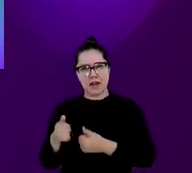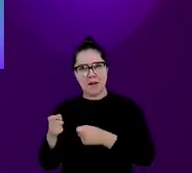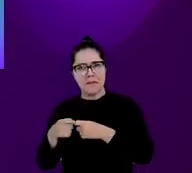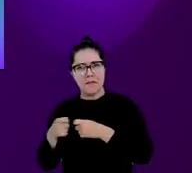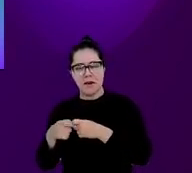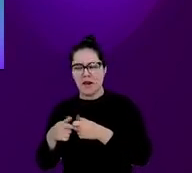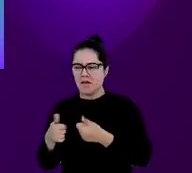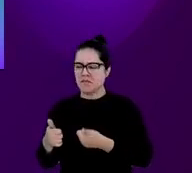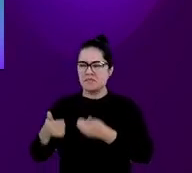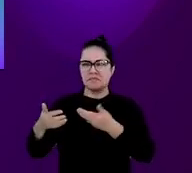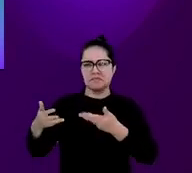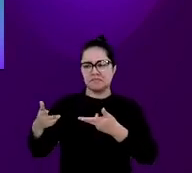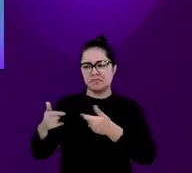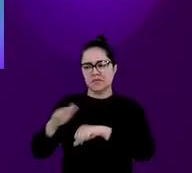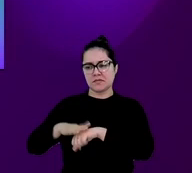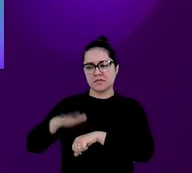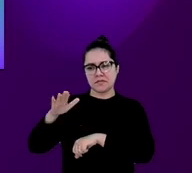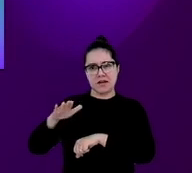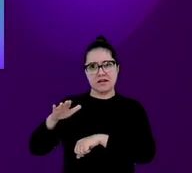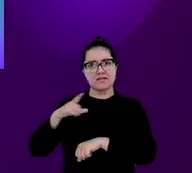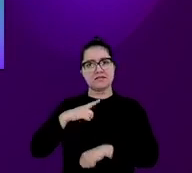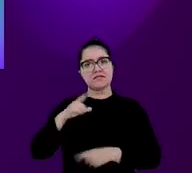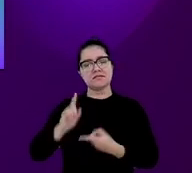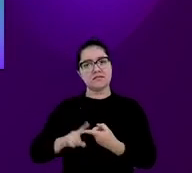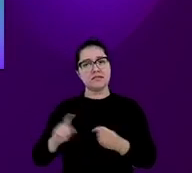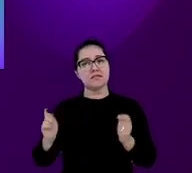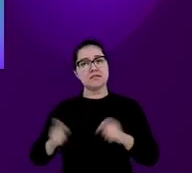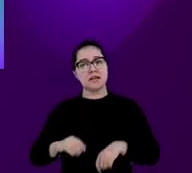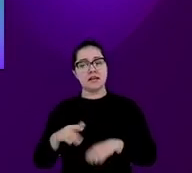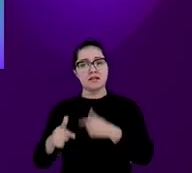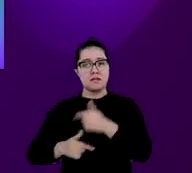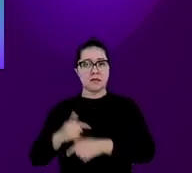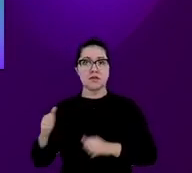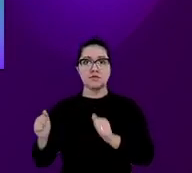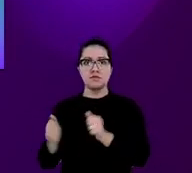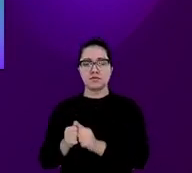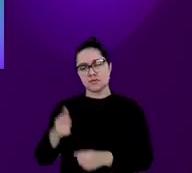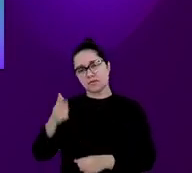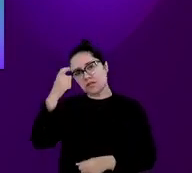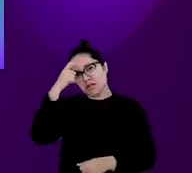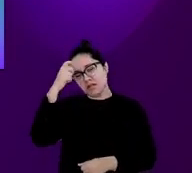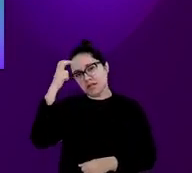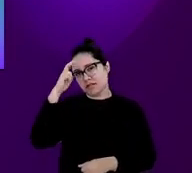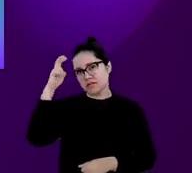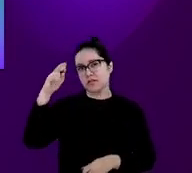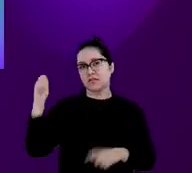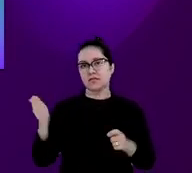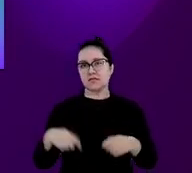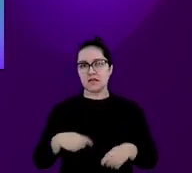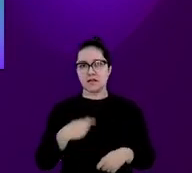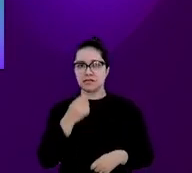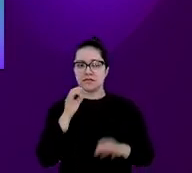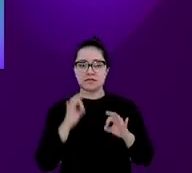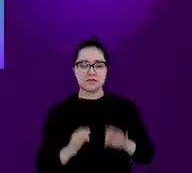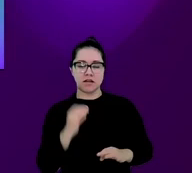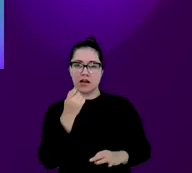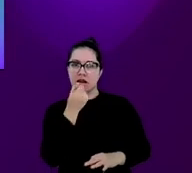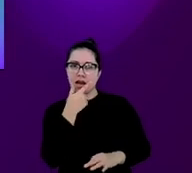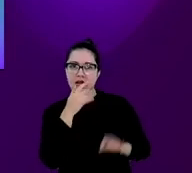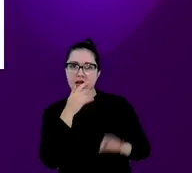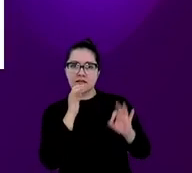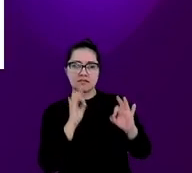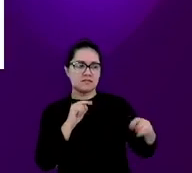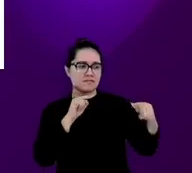the intelligence to make the very precise dose for that patient in that moment. And it is what